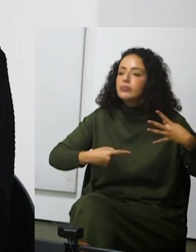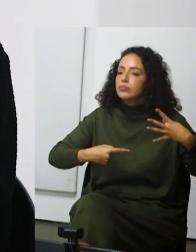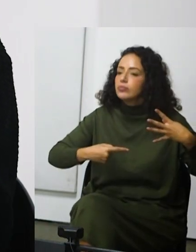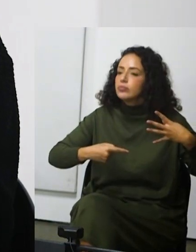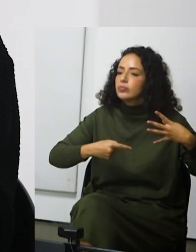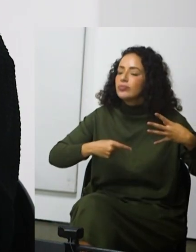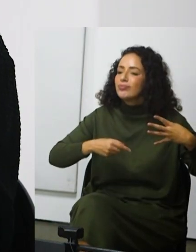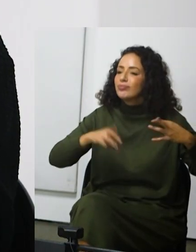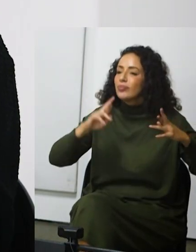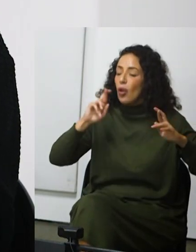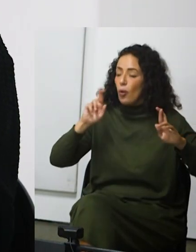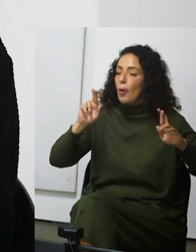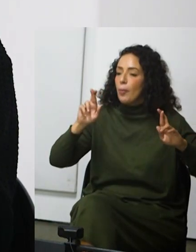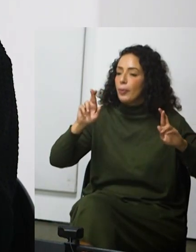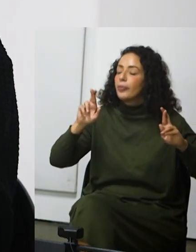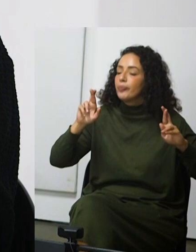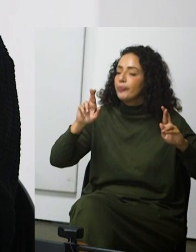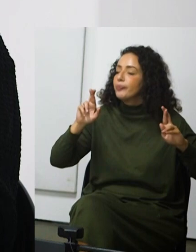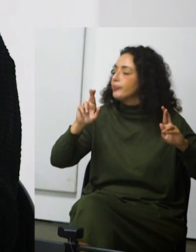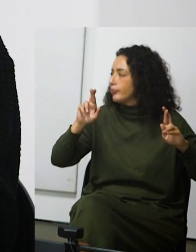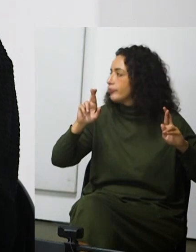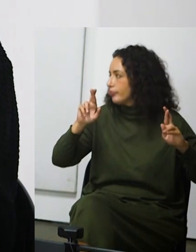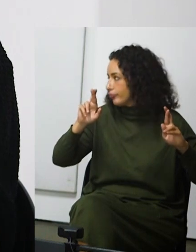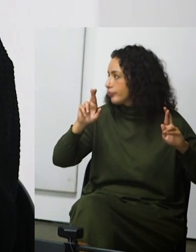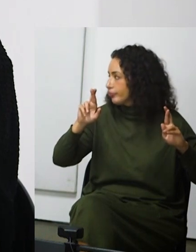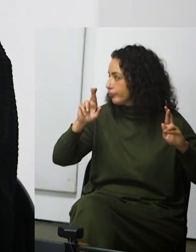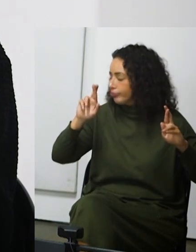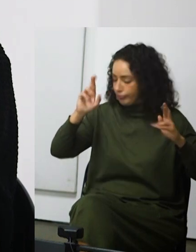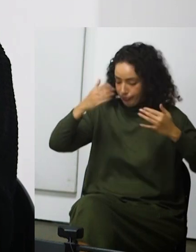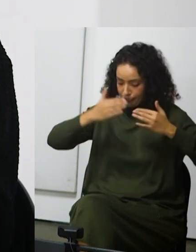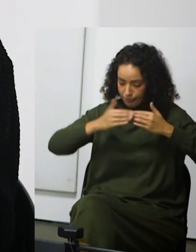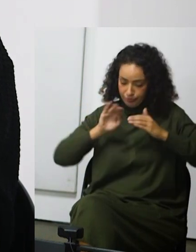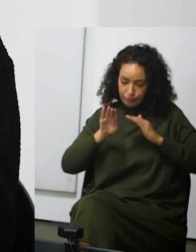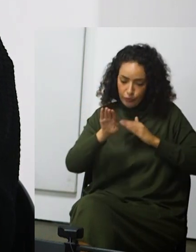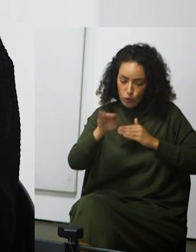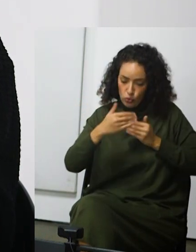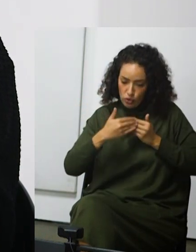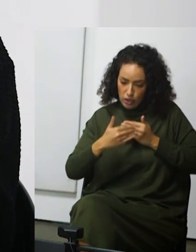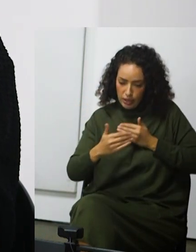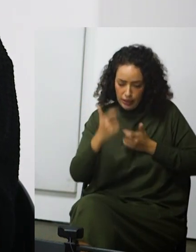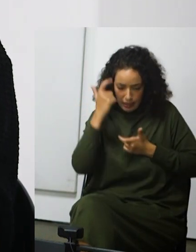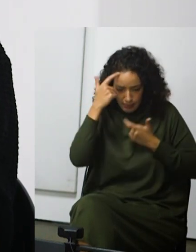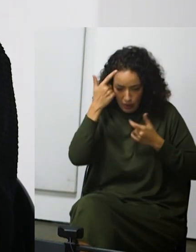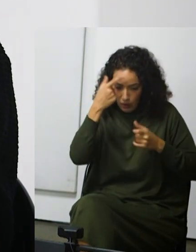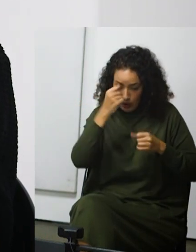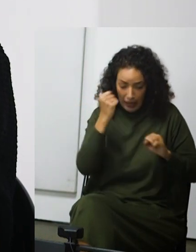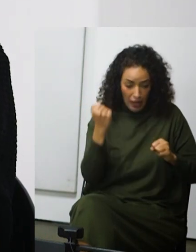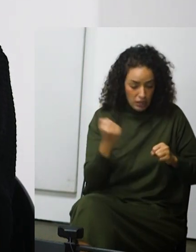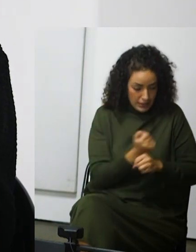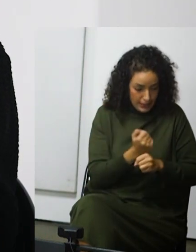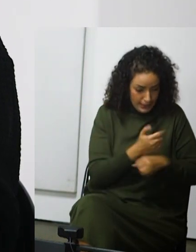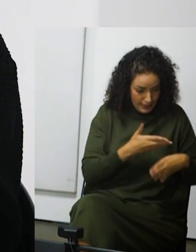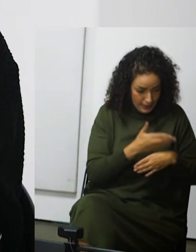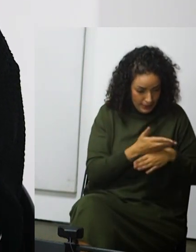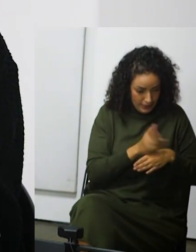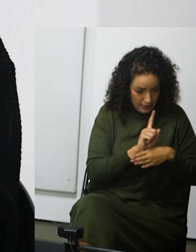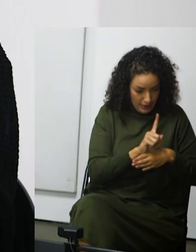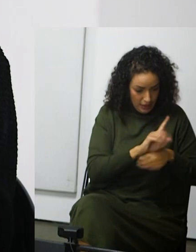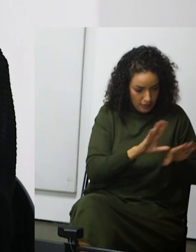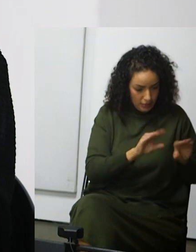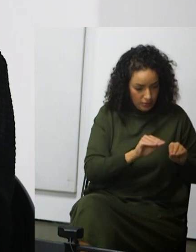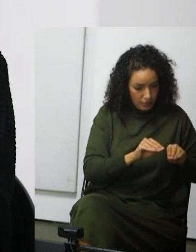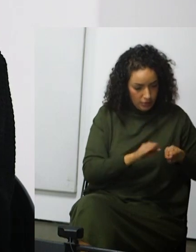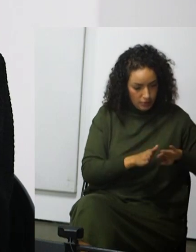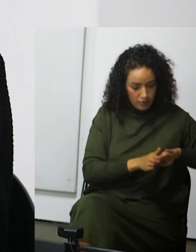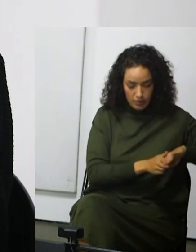I'm hoping that I can like figure out the way to like learn how to be productive, but without having to feel the pressure in that